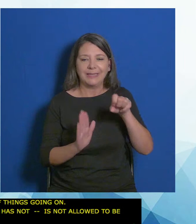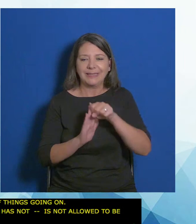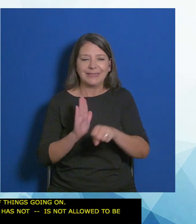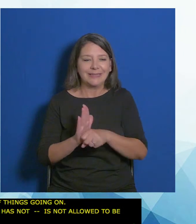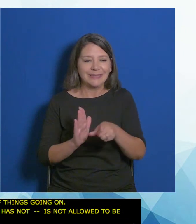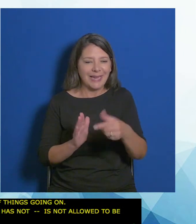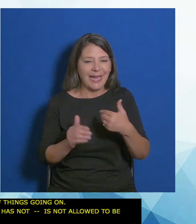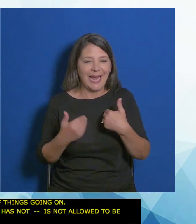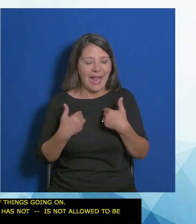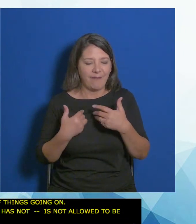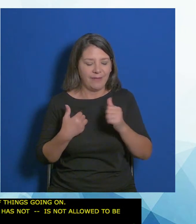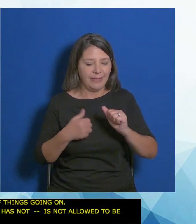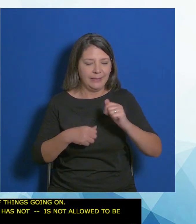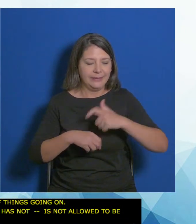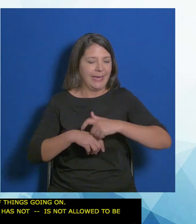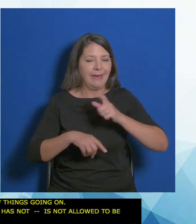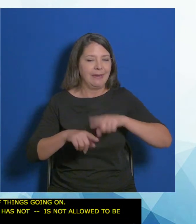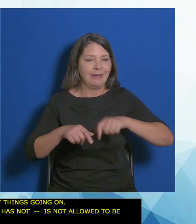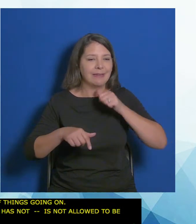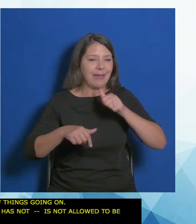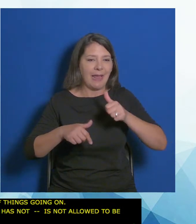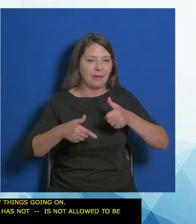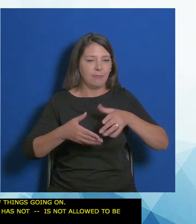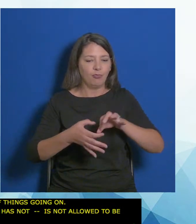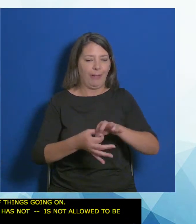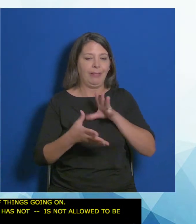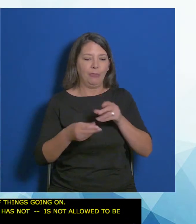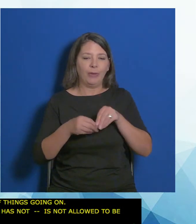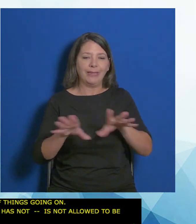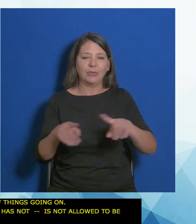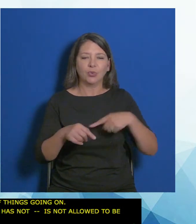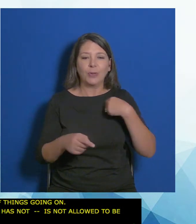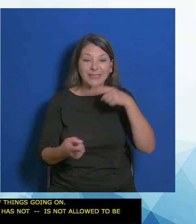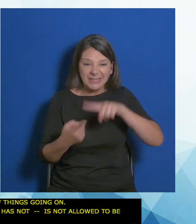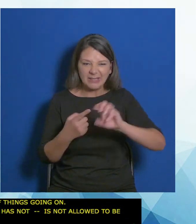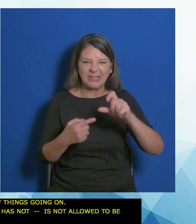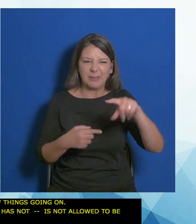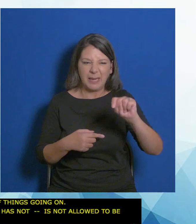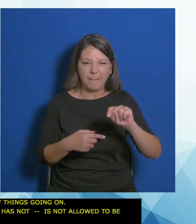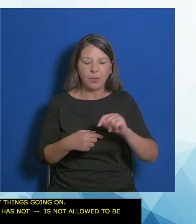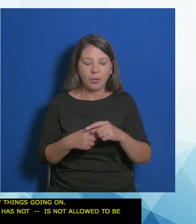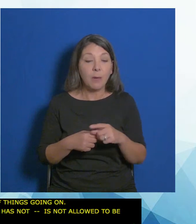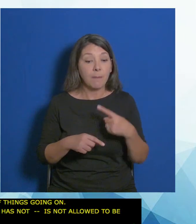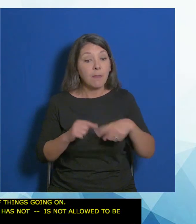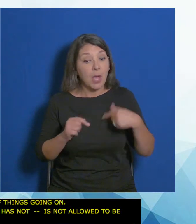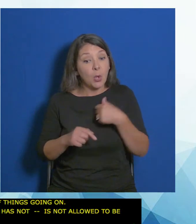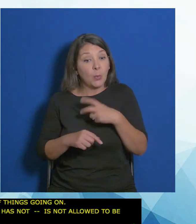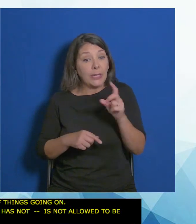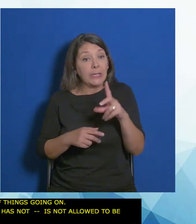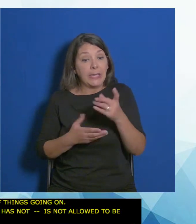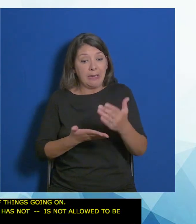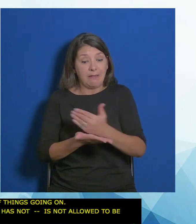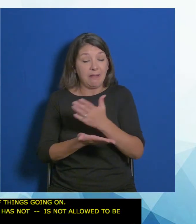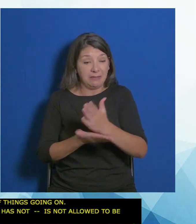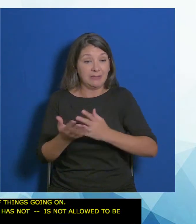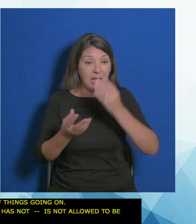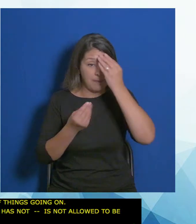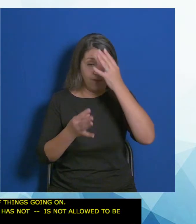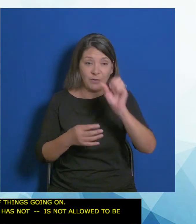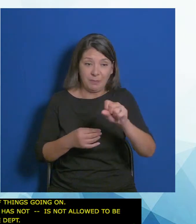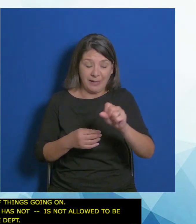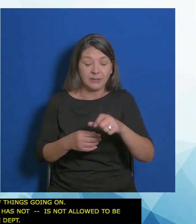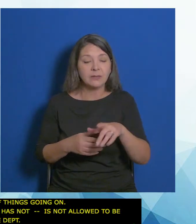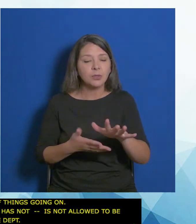which is sometime, I'm believing, in September. Mm-hmm. So we were able to collect quite a bit of data. We had a very good response